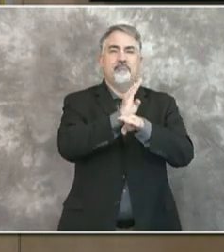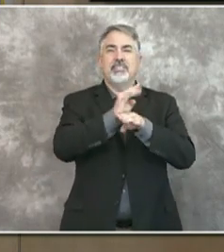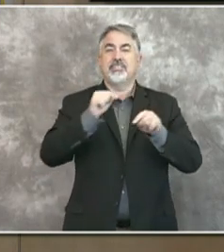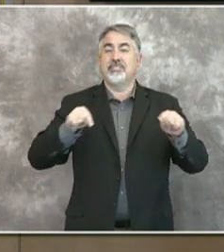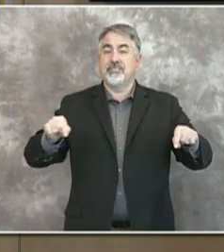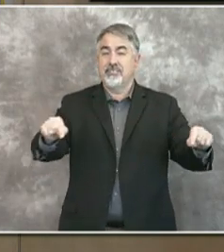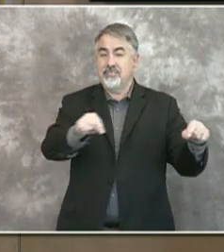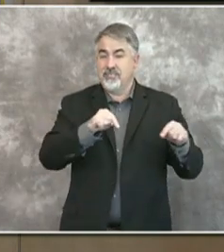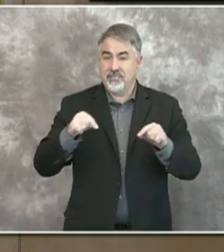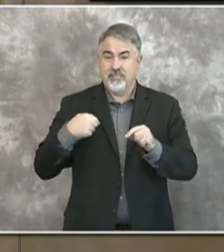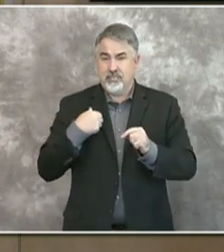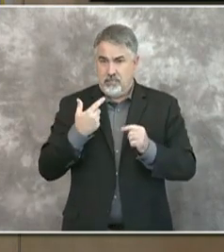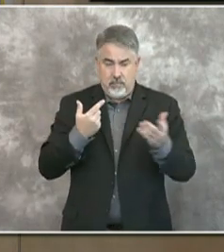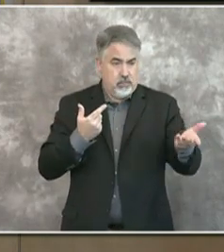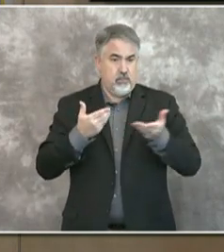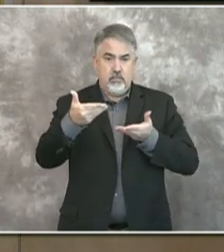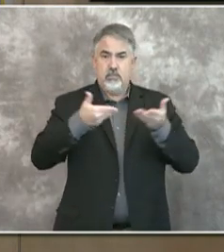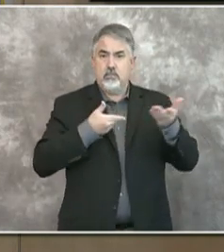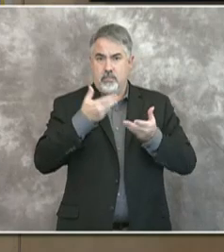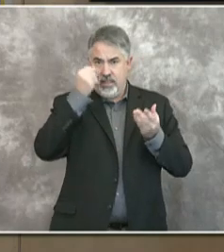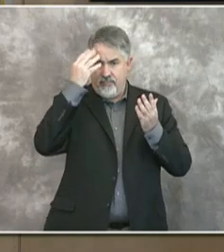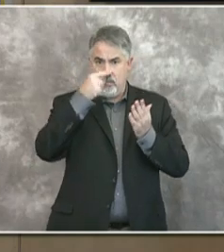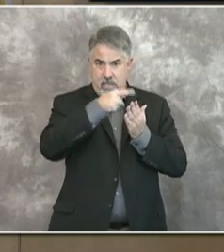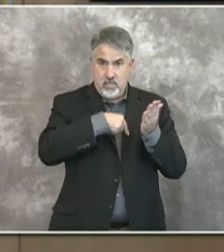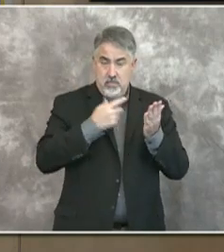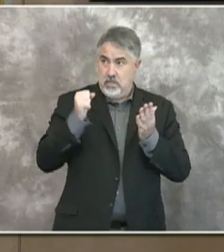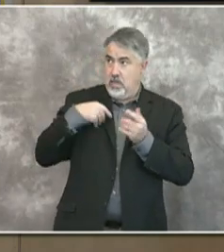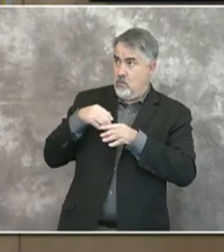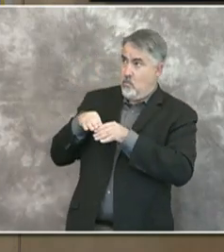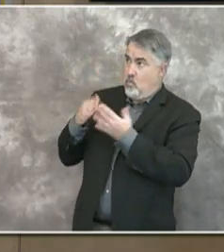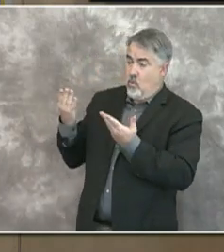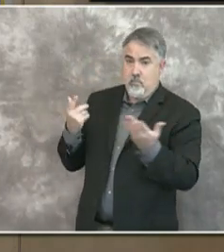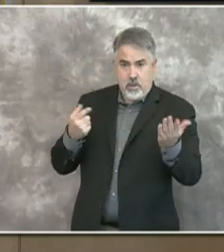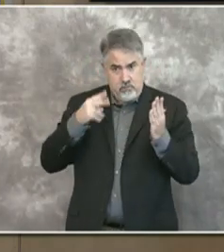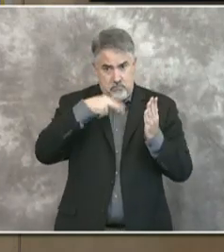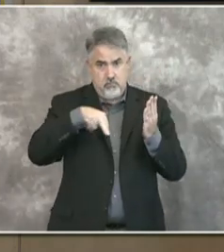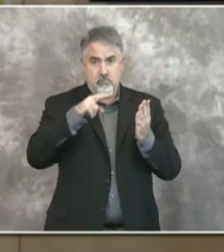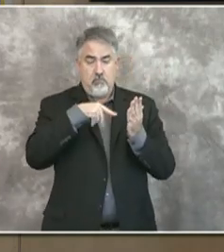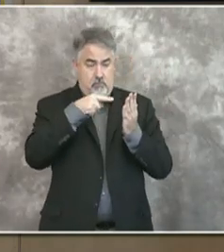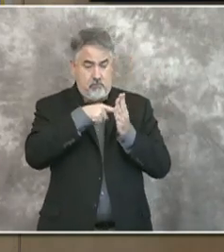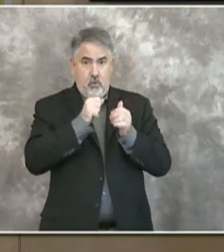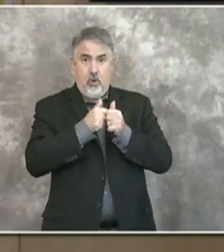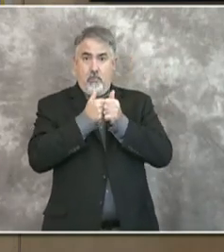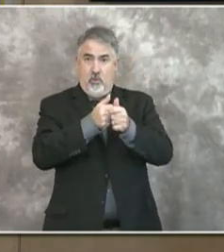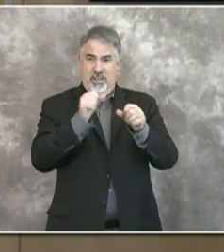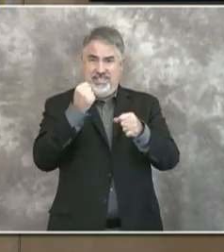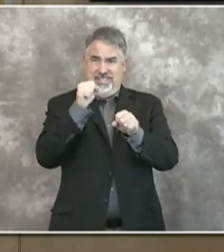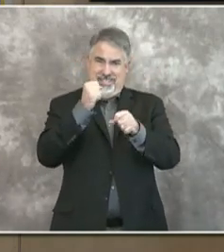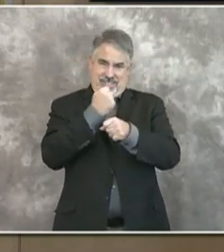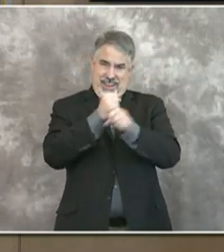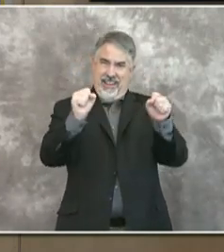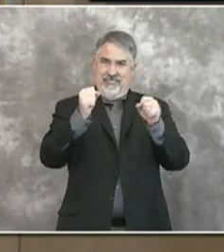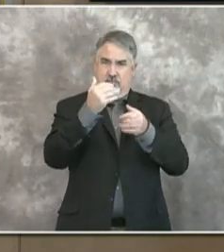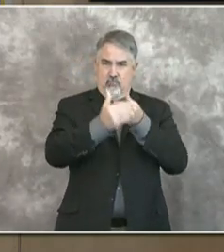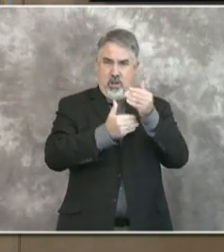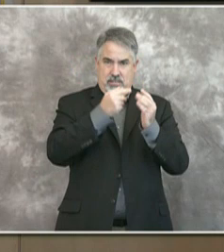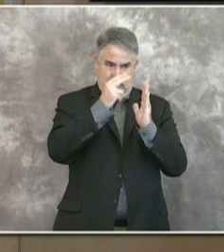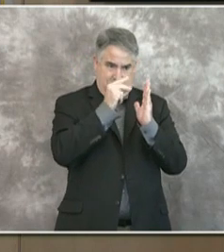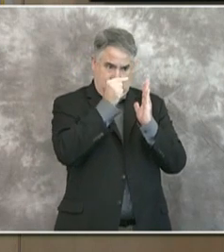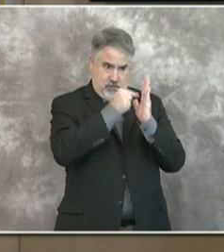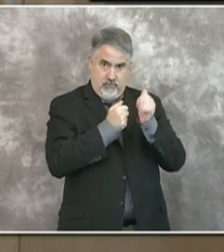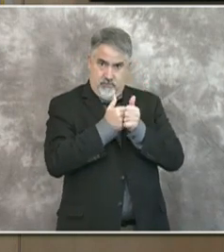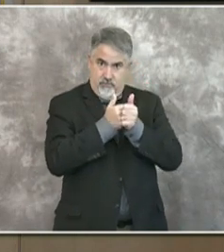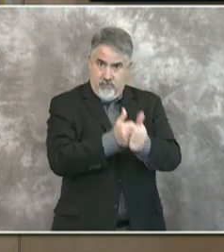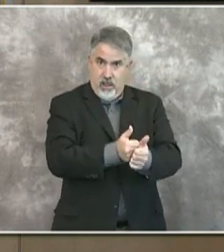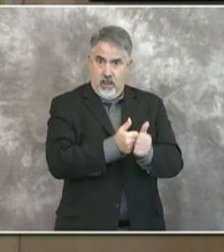merchants to reopen after filling out a safe reopening plan, and today, some retail businesses were allowed to